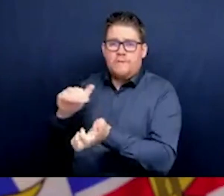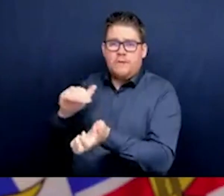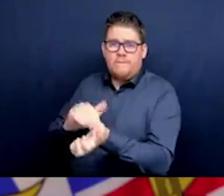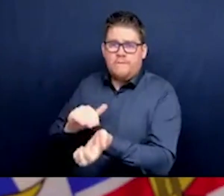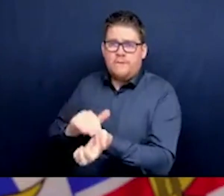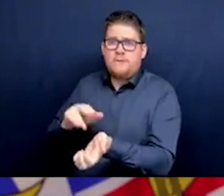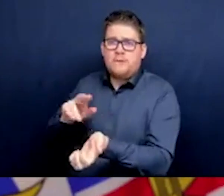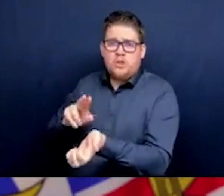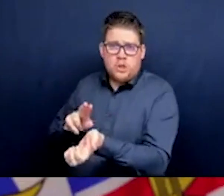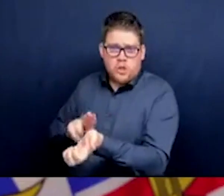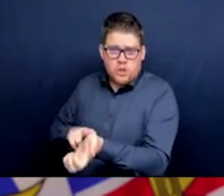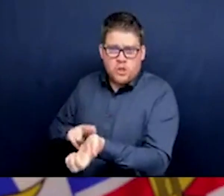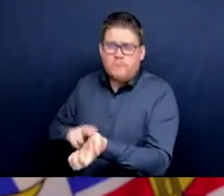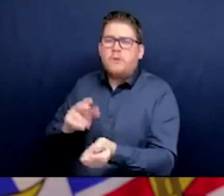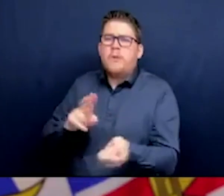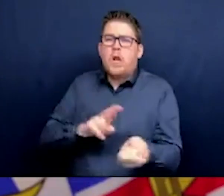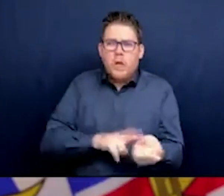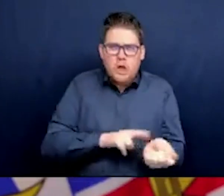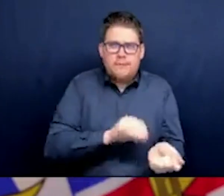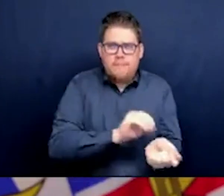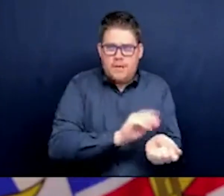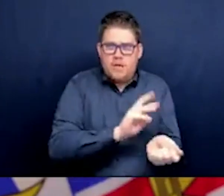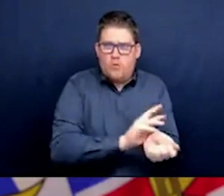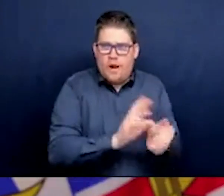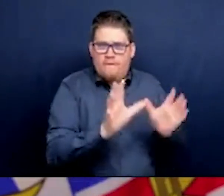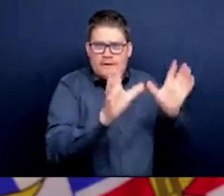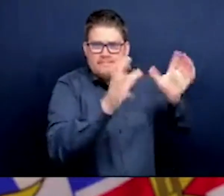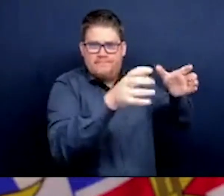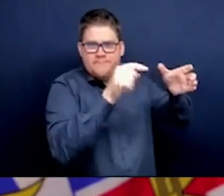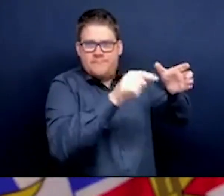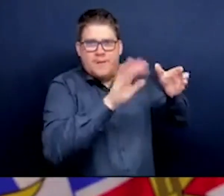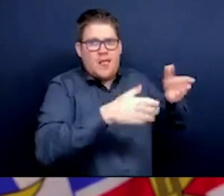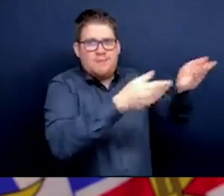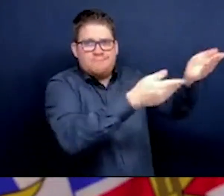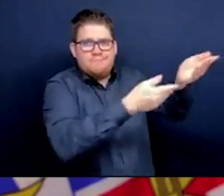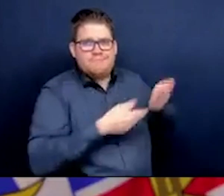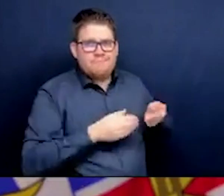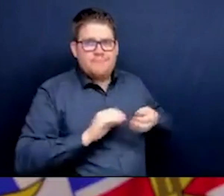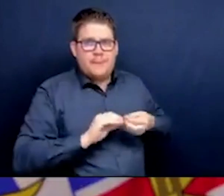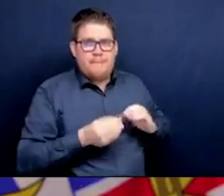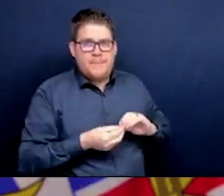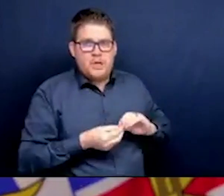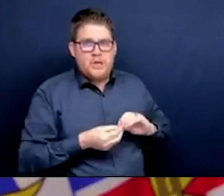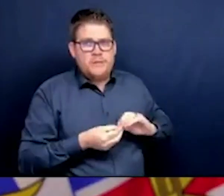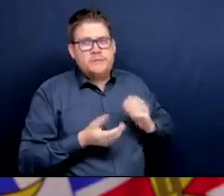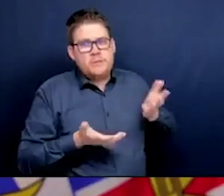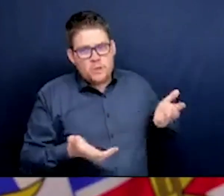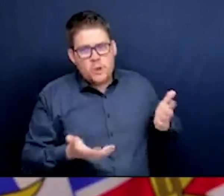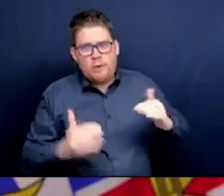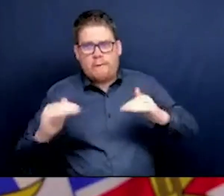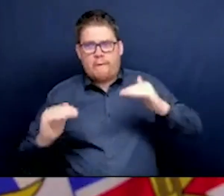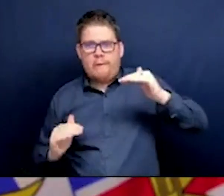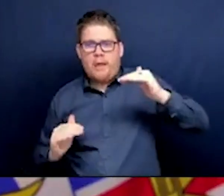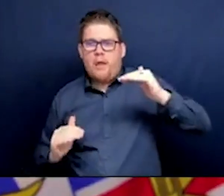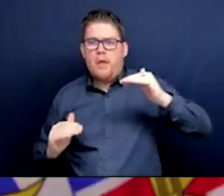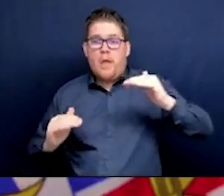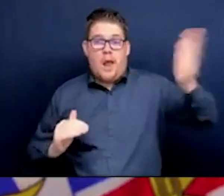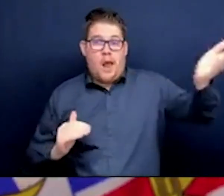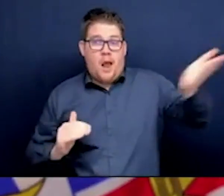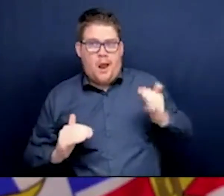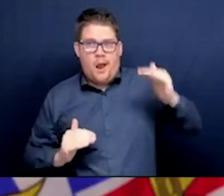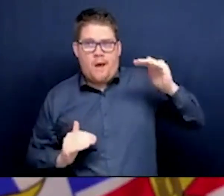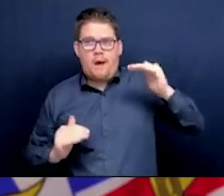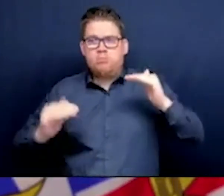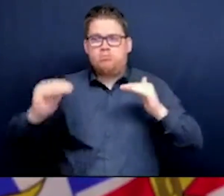there also is, we have a column where people are either known to be non-vaccinated or for whom we don't yet have information.